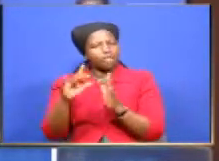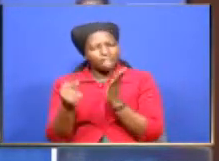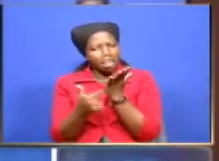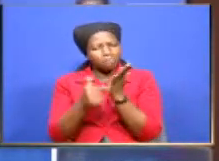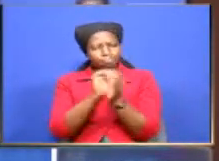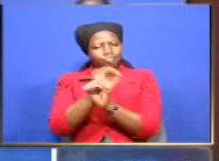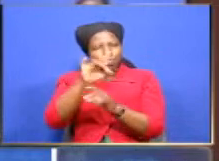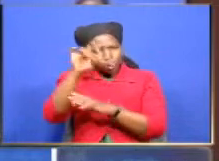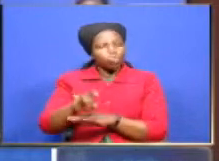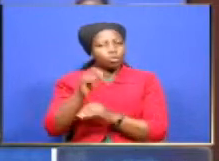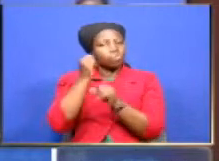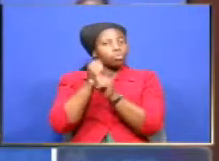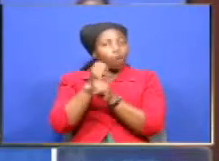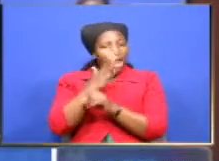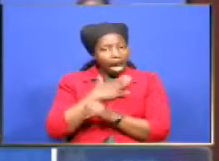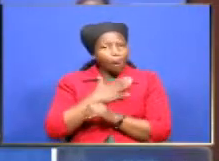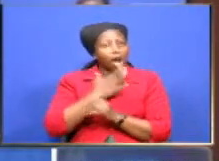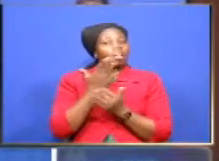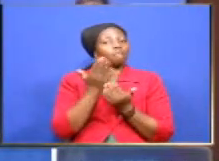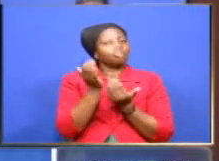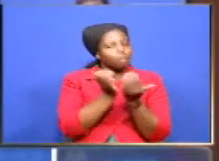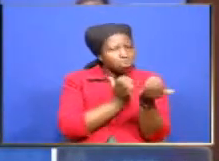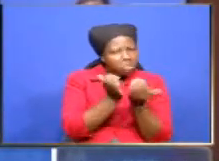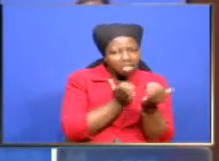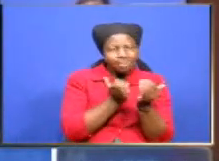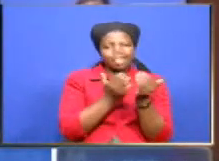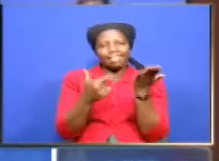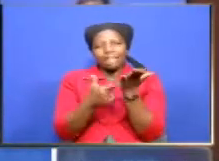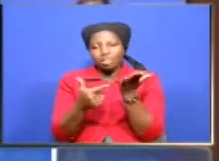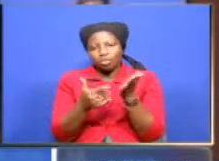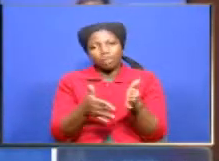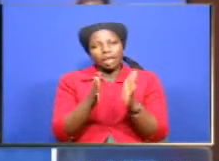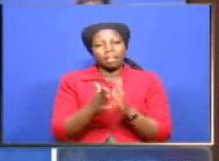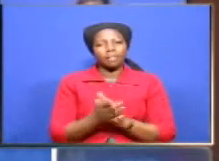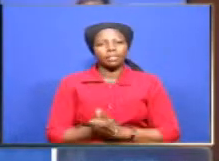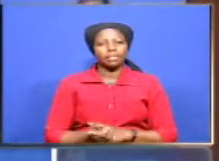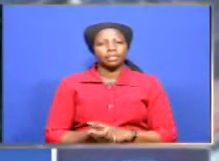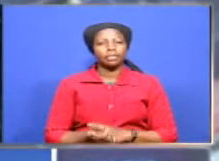transact our business technologically.